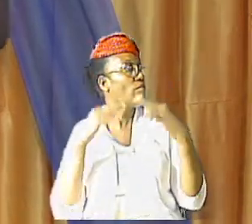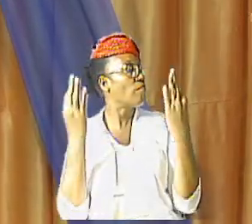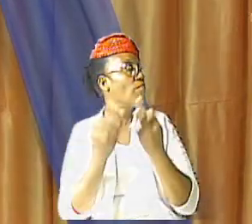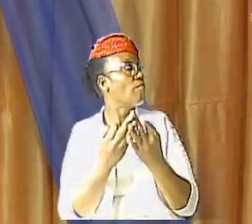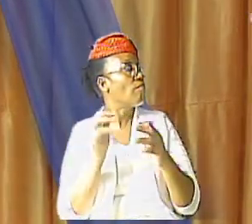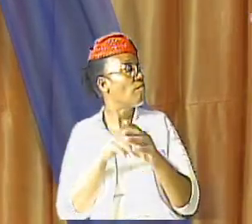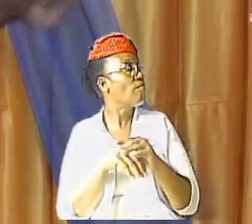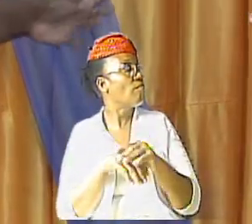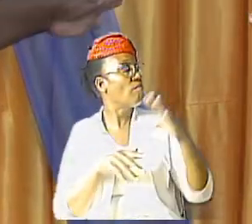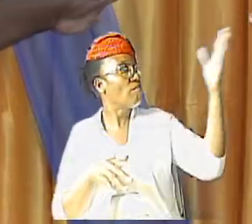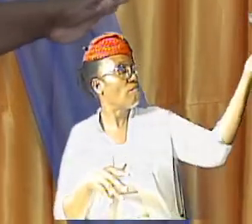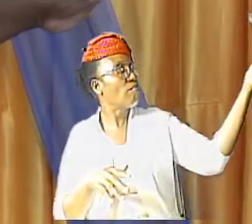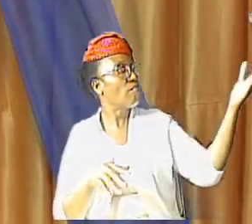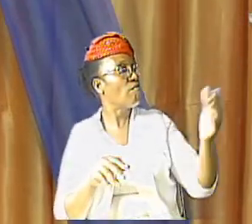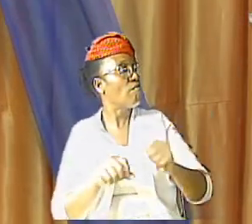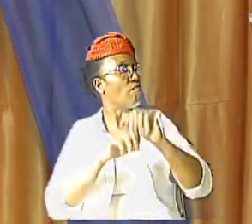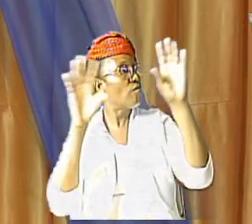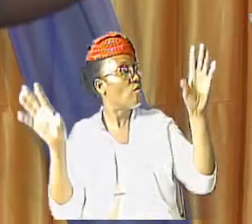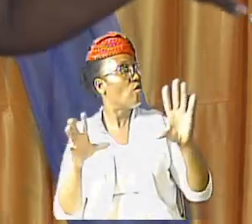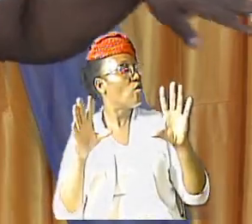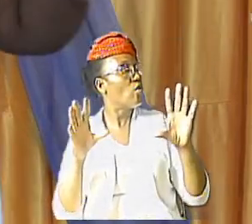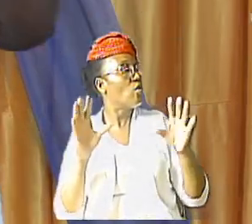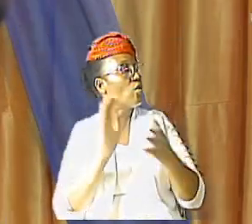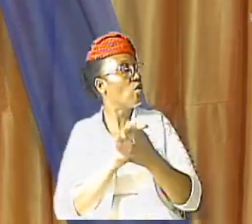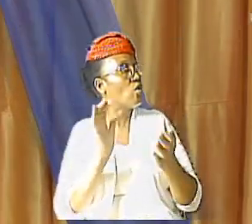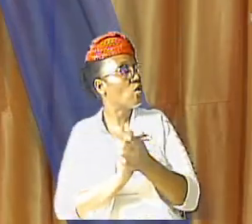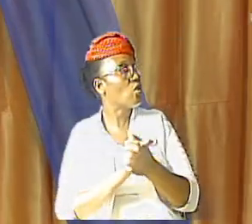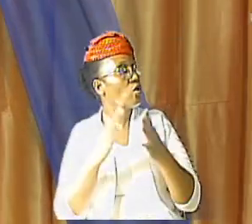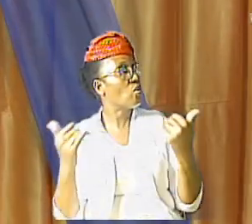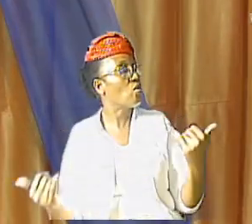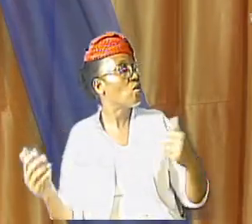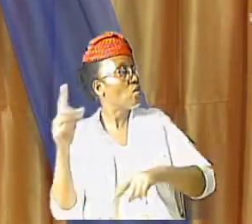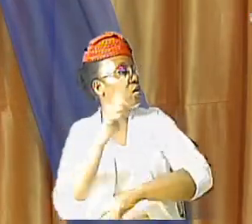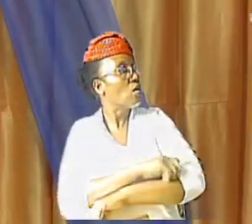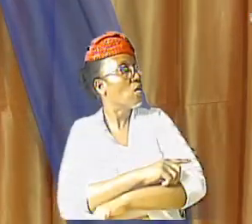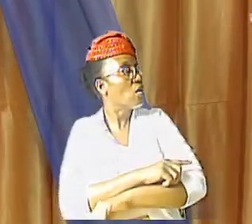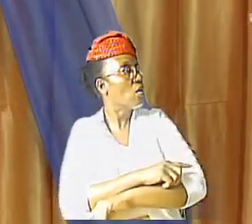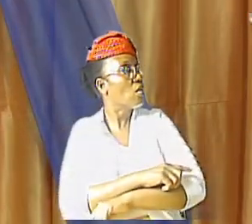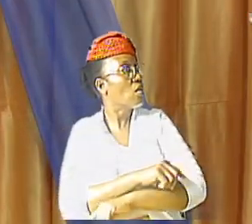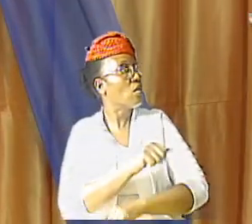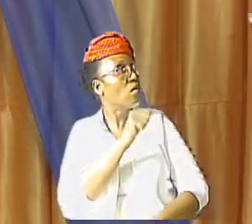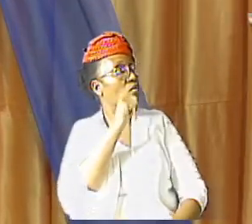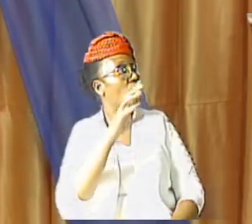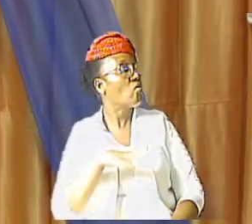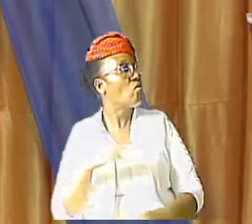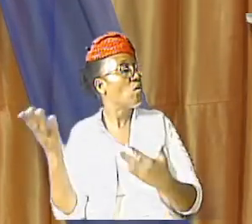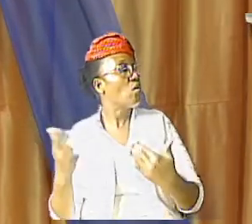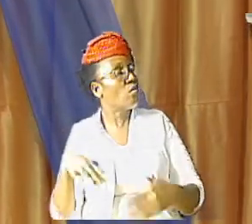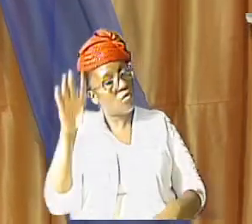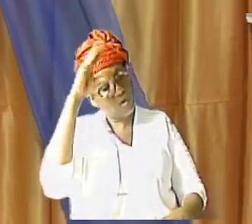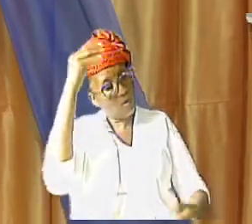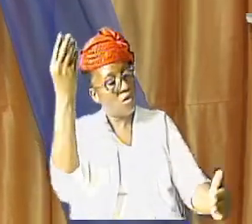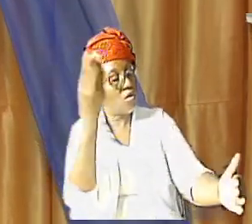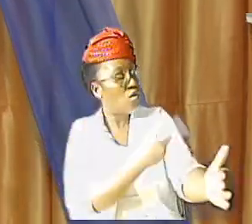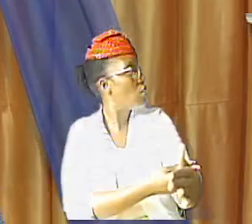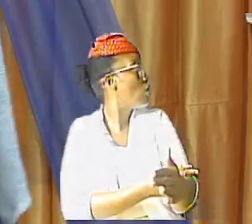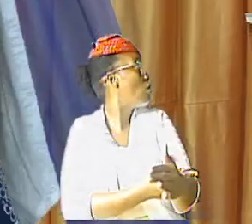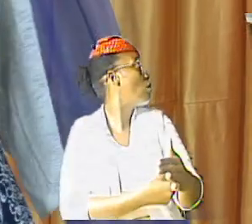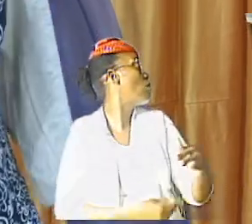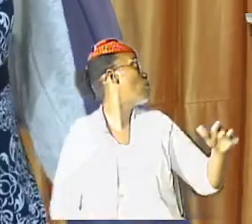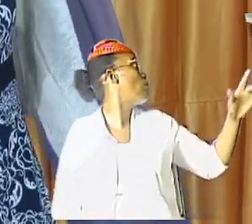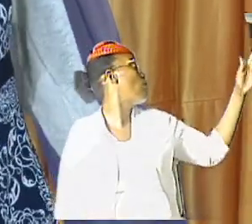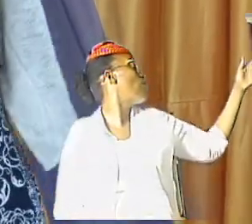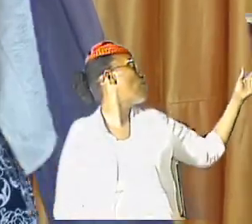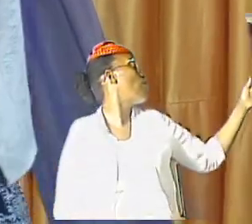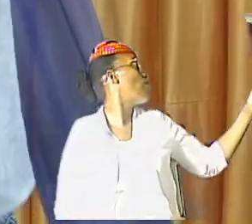school today. I know Sister Dorothy brought her son, Campbell. Come on. We had a very interesting. You're going to stand. Stand and you're going to praise the Lord with your family.